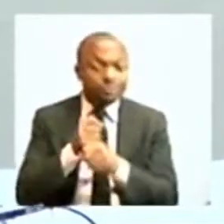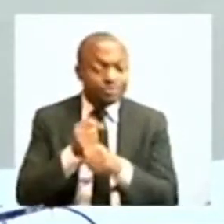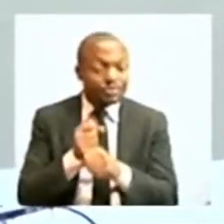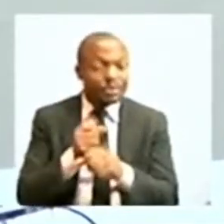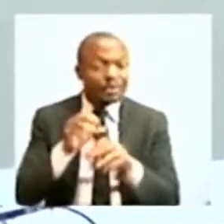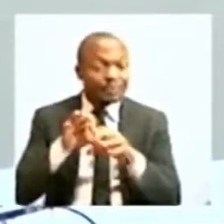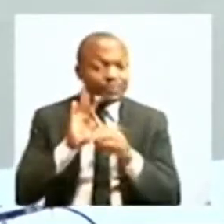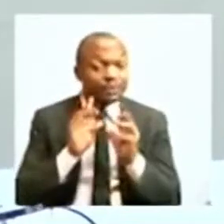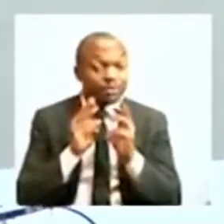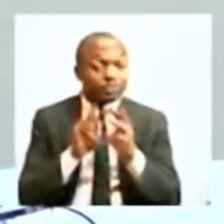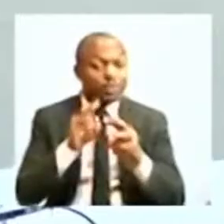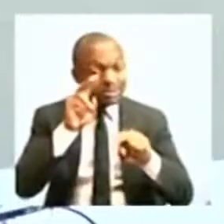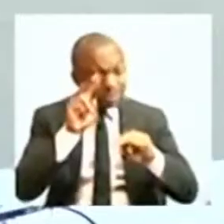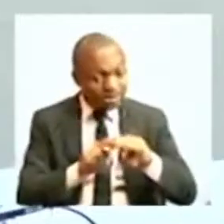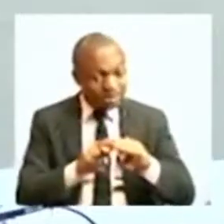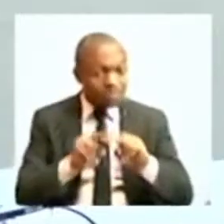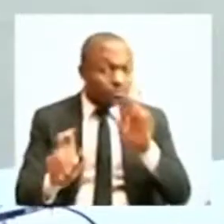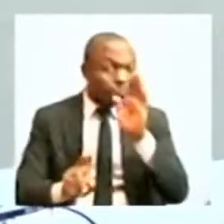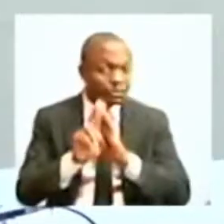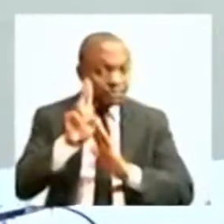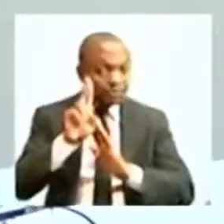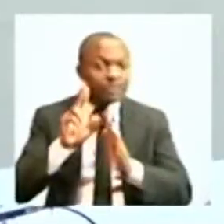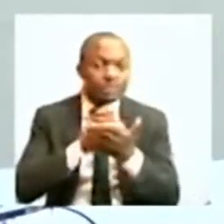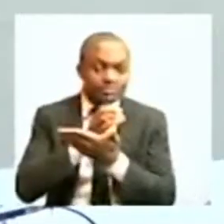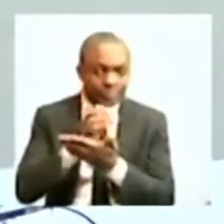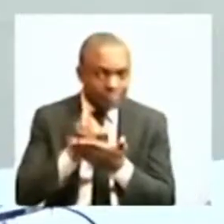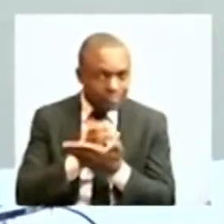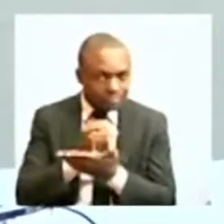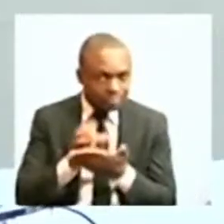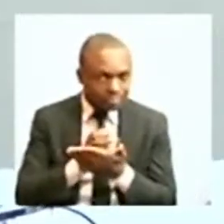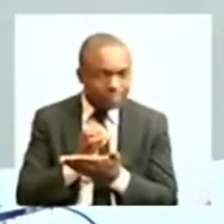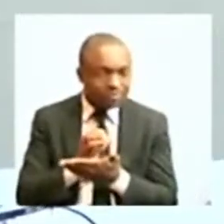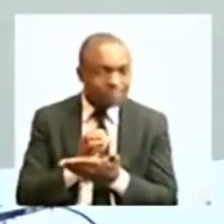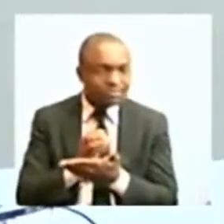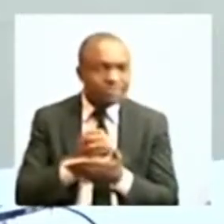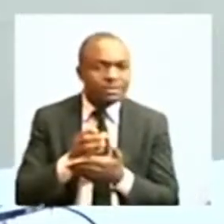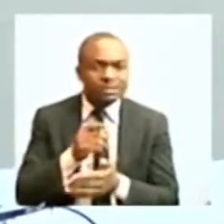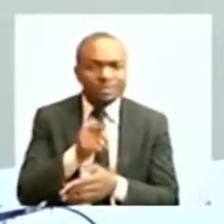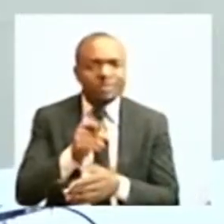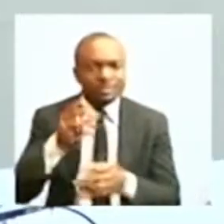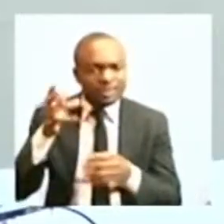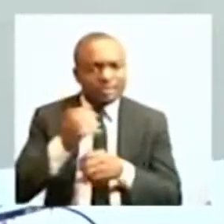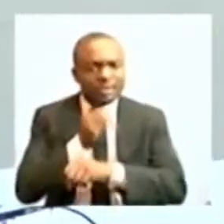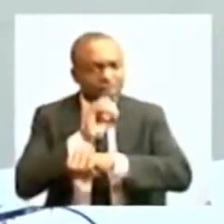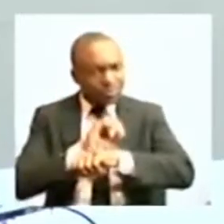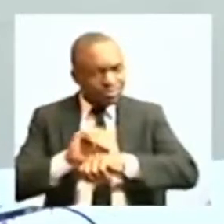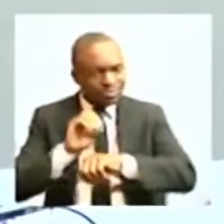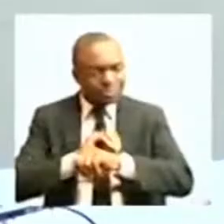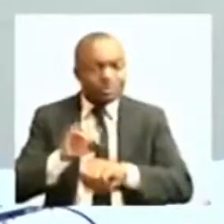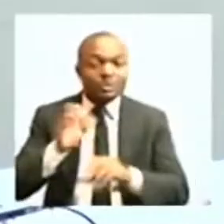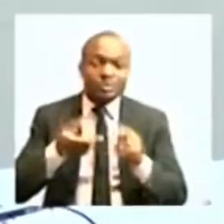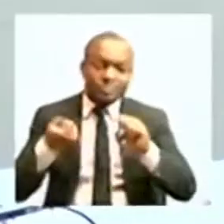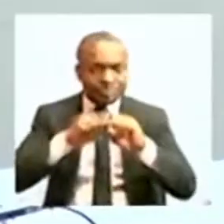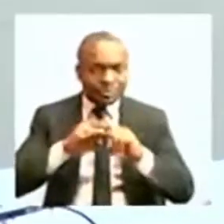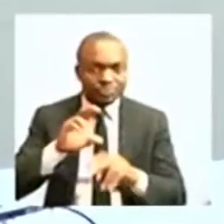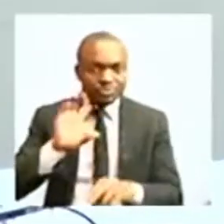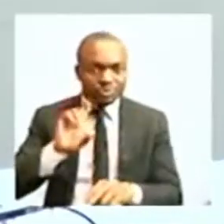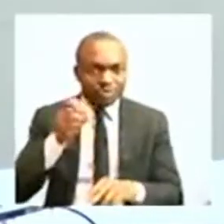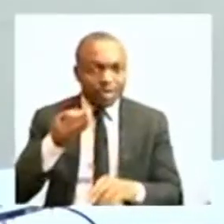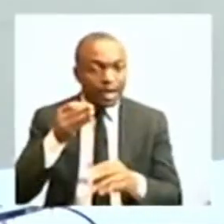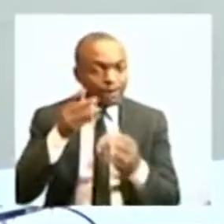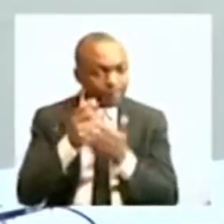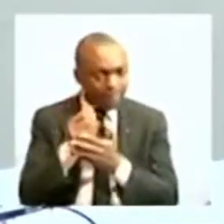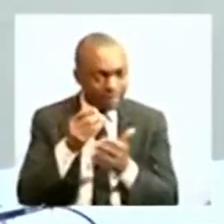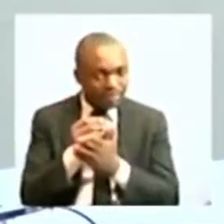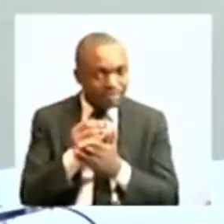Find a way of sitting down with the universities and colleges. They are taking advantage of the CDF, enhanced CDF. The monies